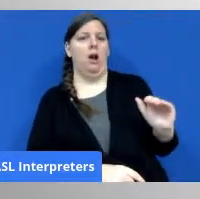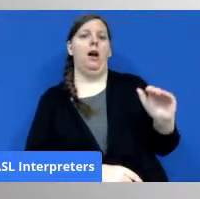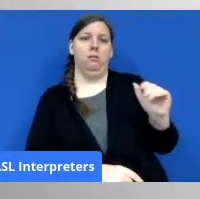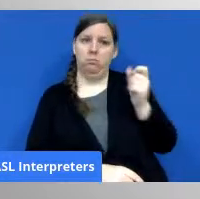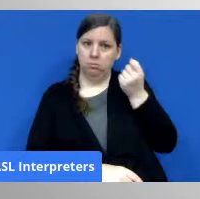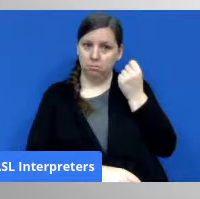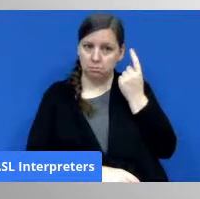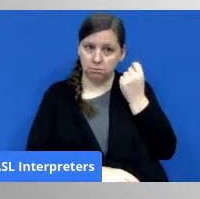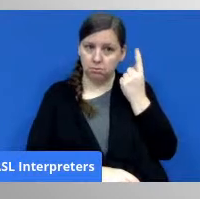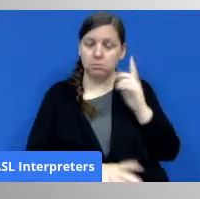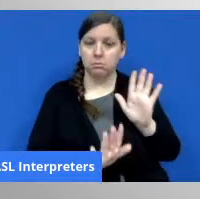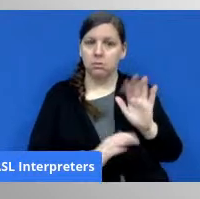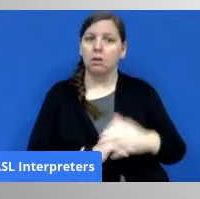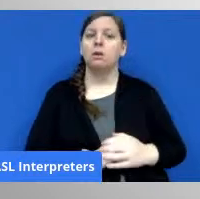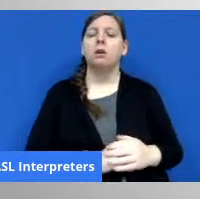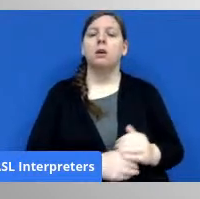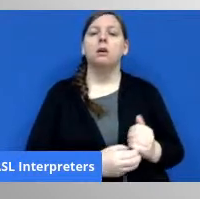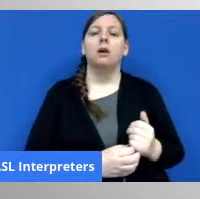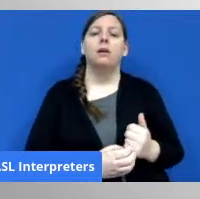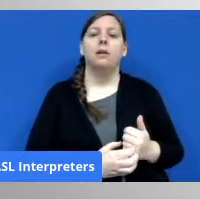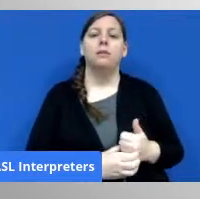please.